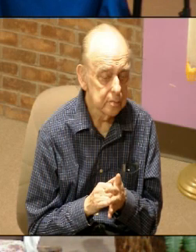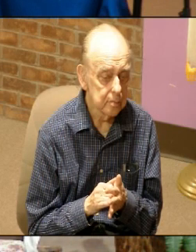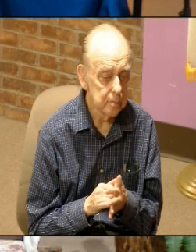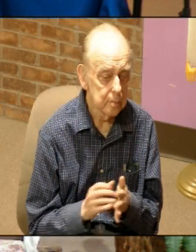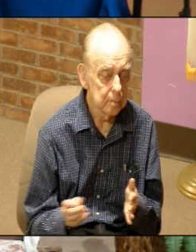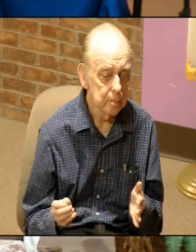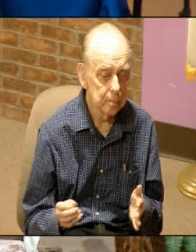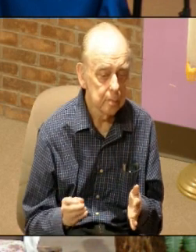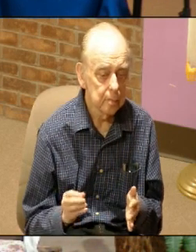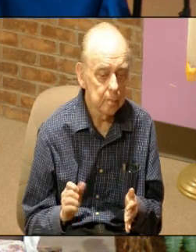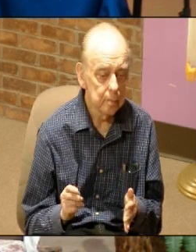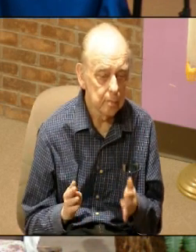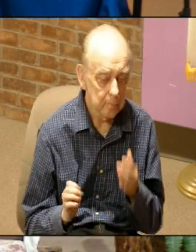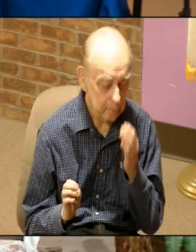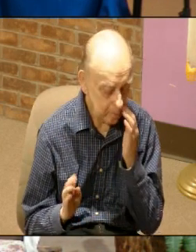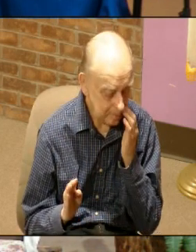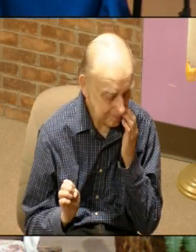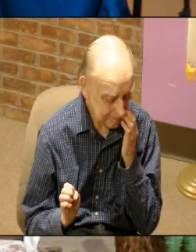And so Jochebed